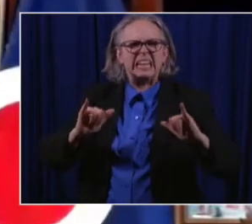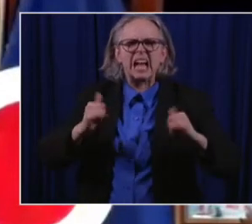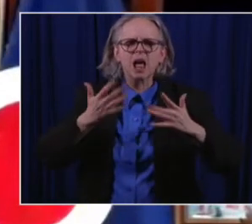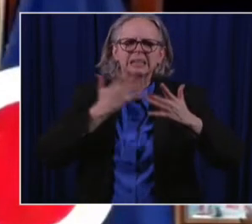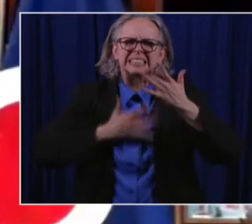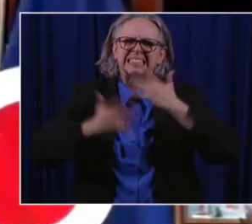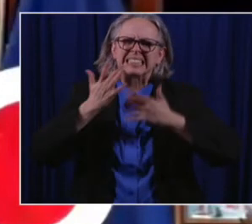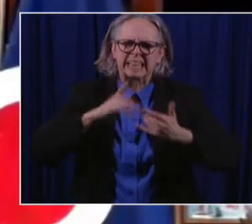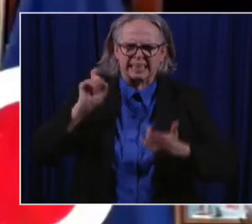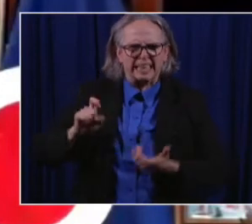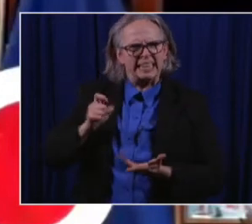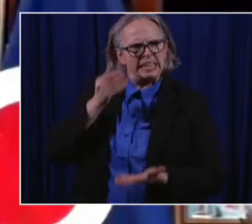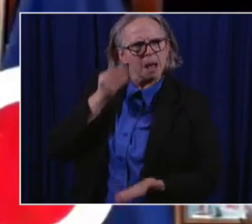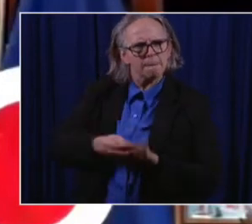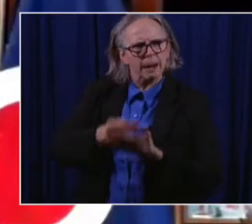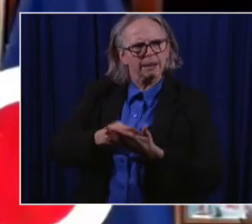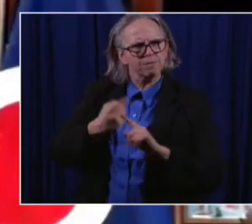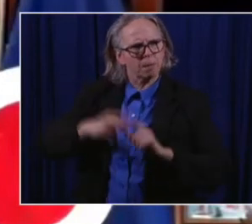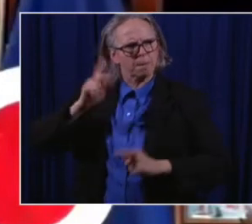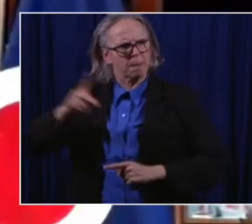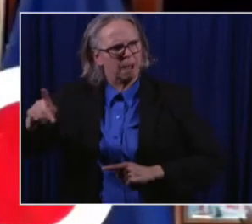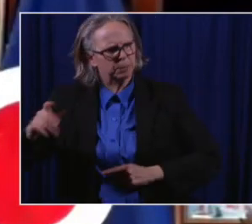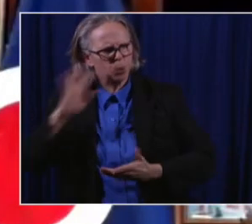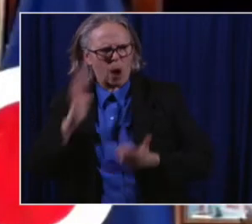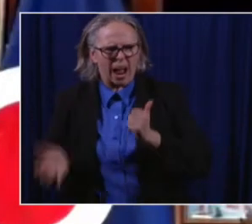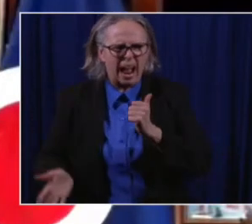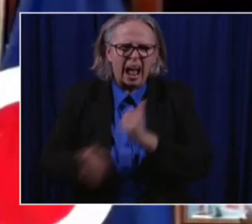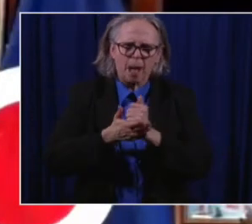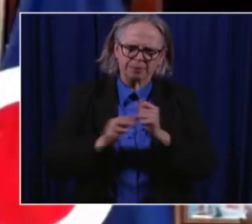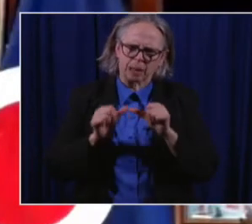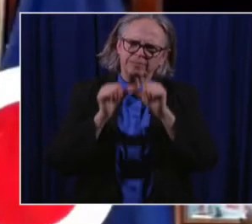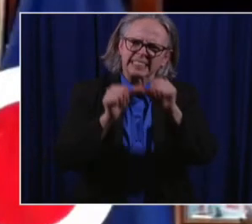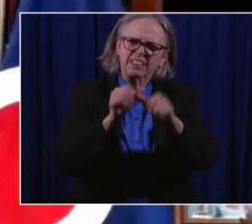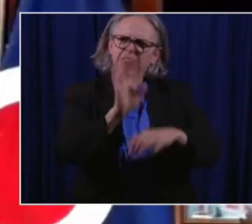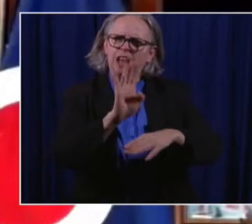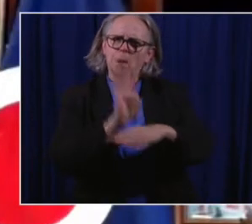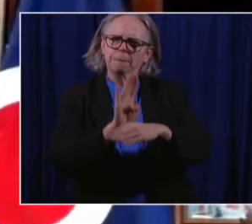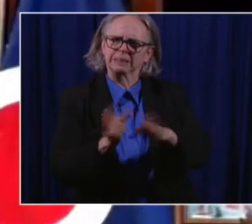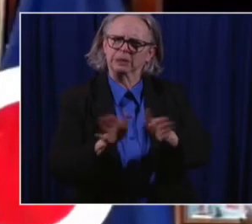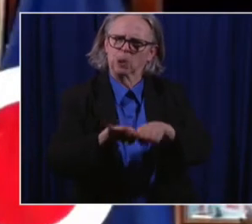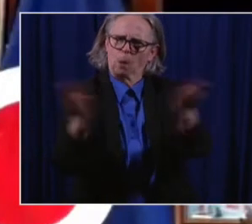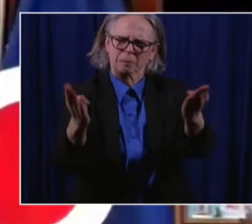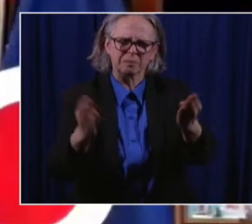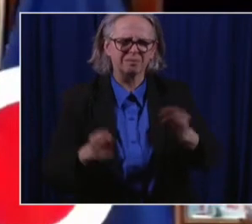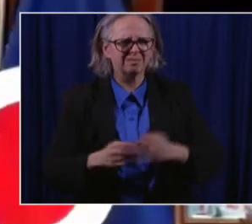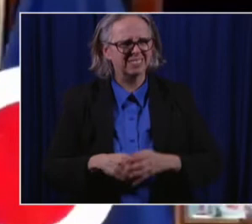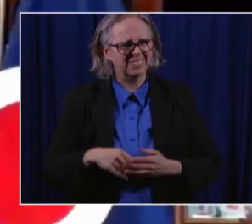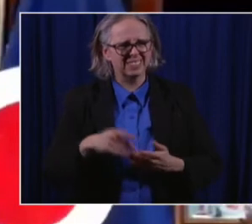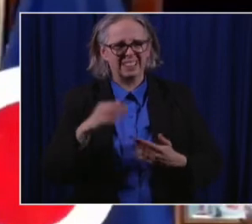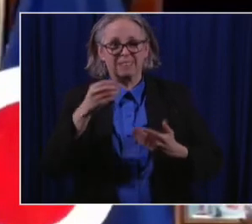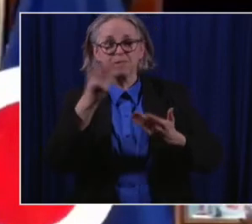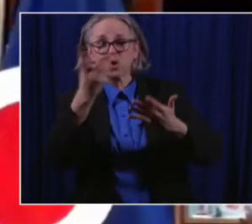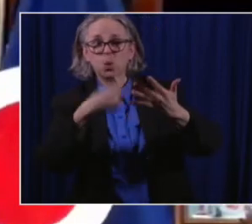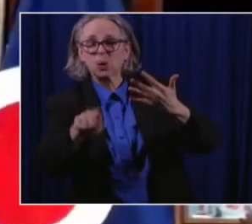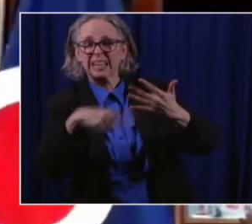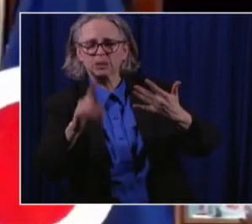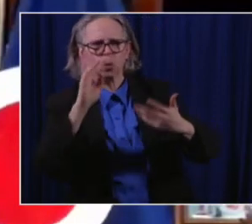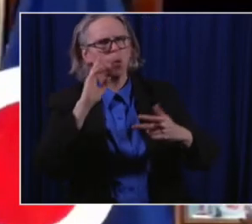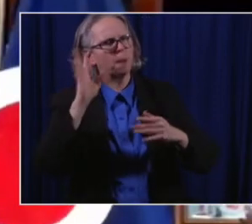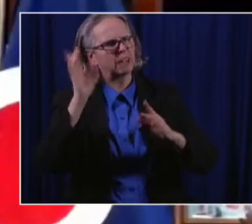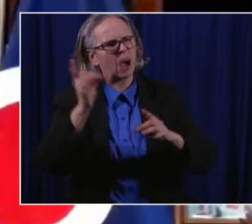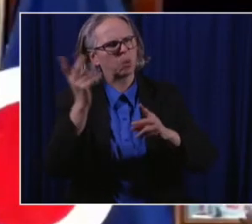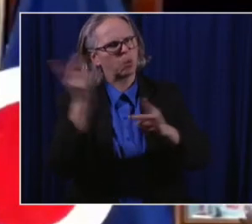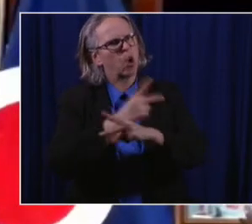those areas, especially to get them through this very difficult time we're going to face in the coming weeks and months. And